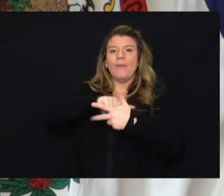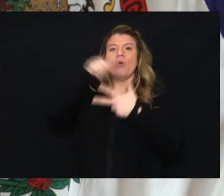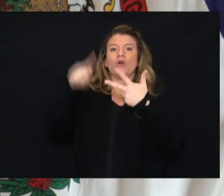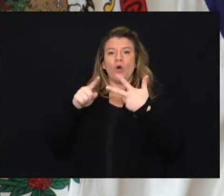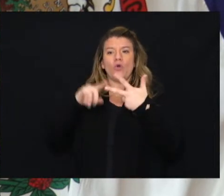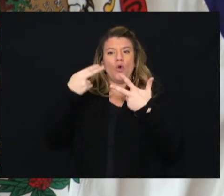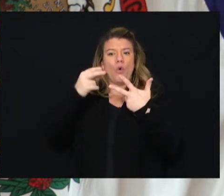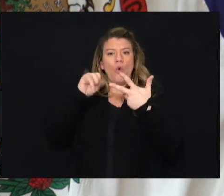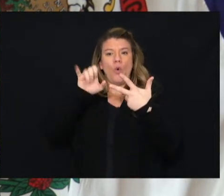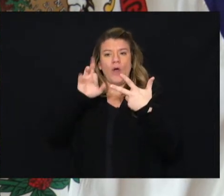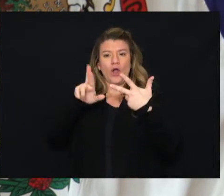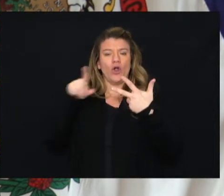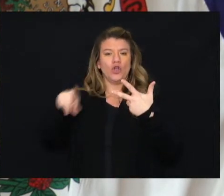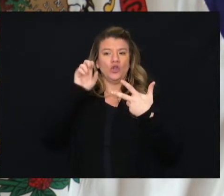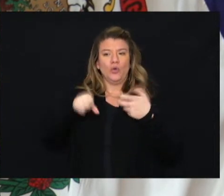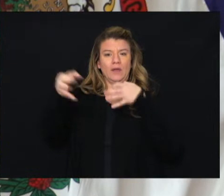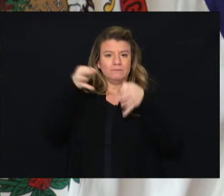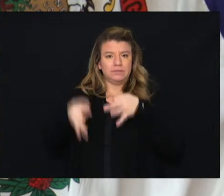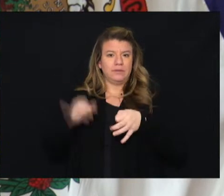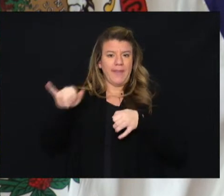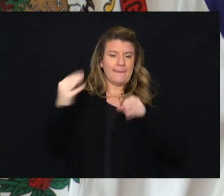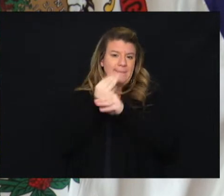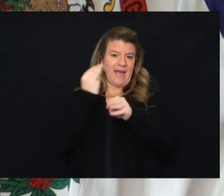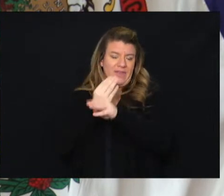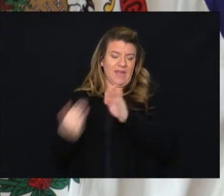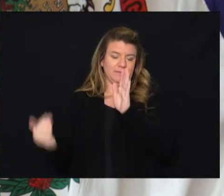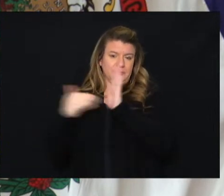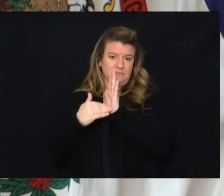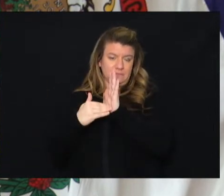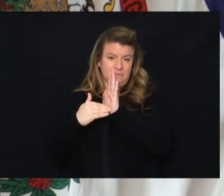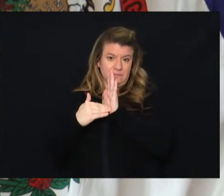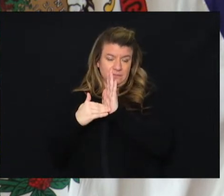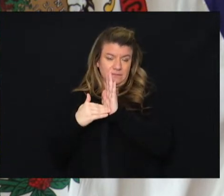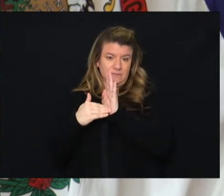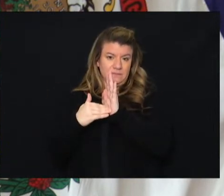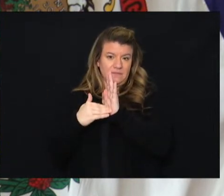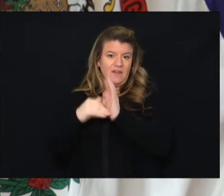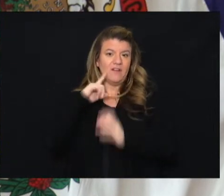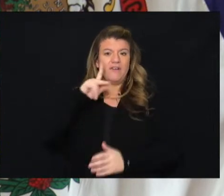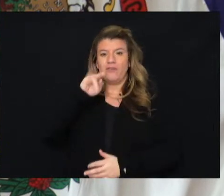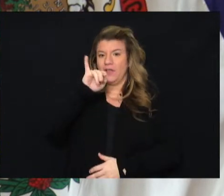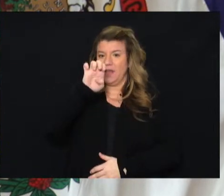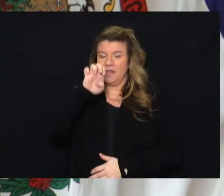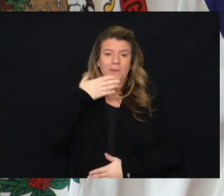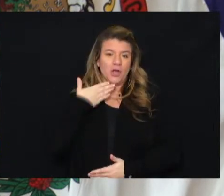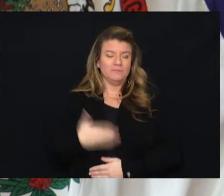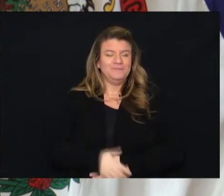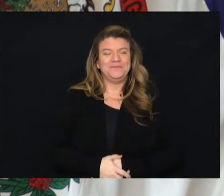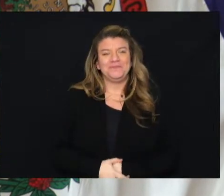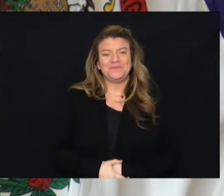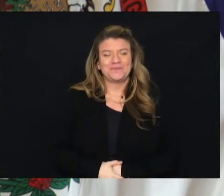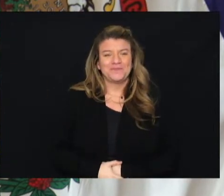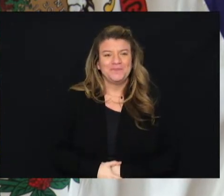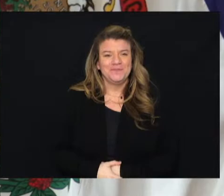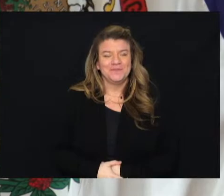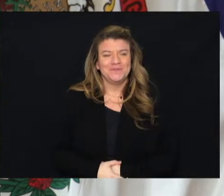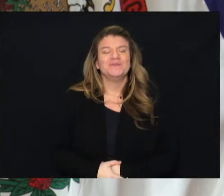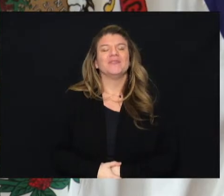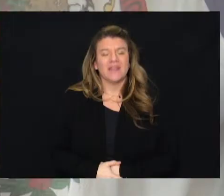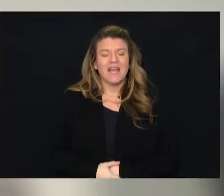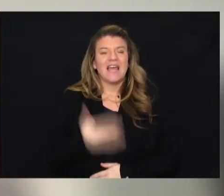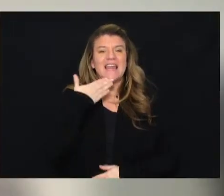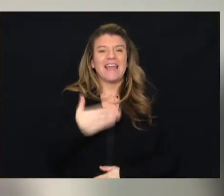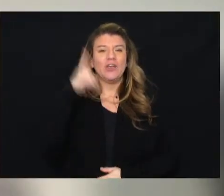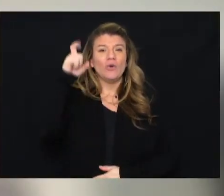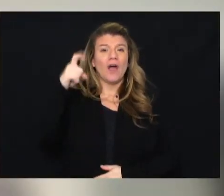Hoyer. And General, you can go through that math one more time, you know, for Kenny and everything. It'd be good. Yeah, thank you,